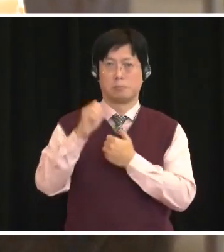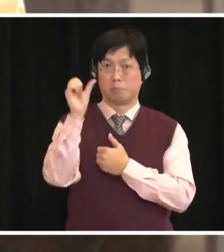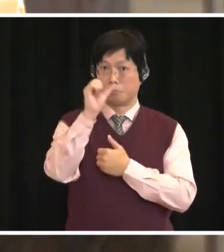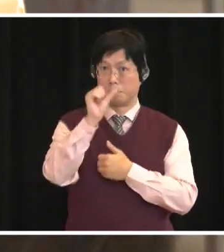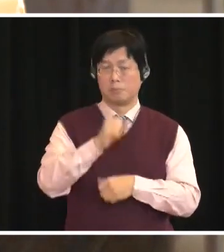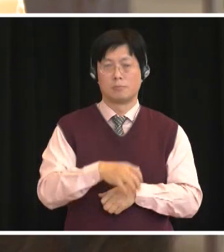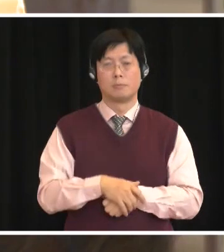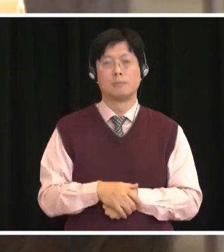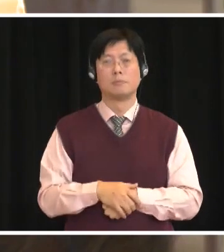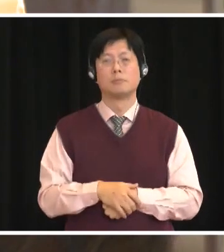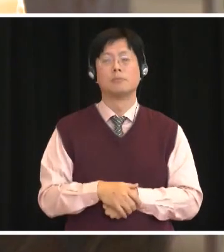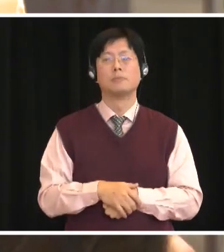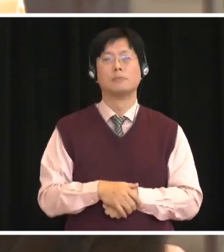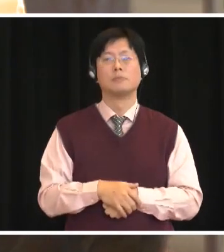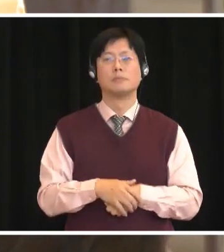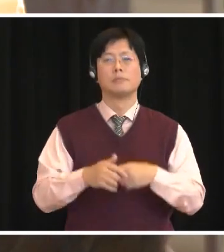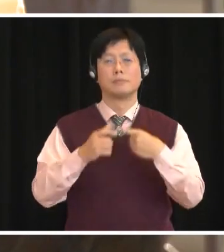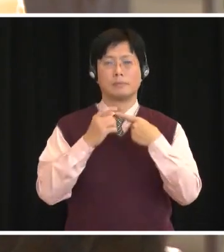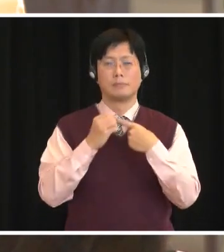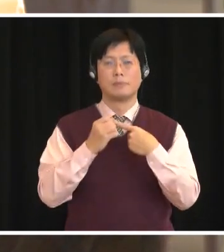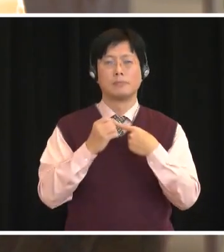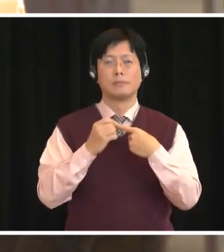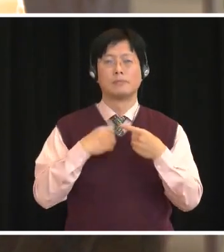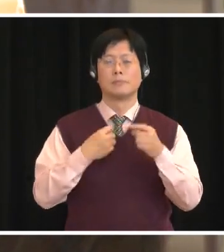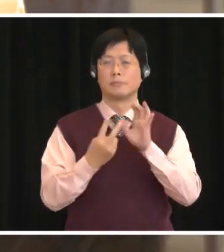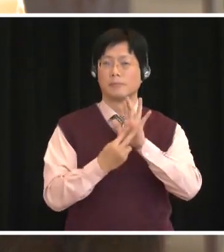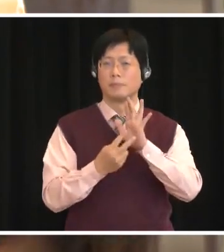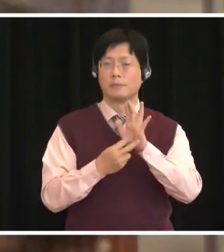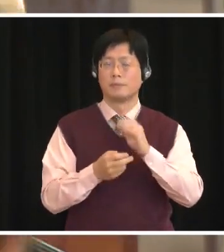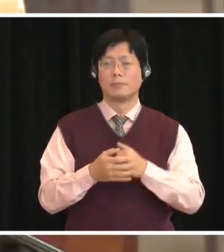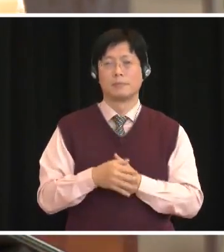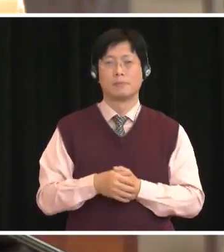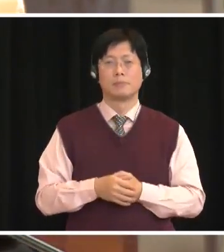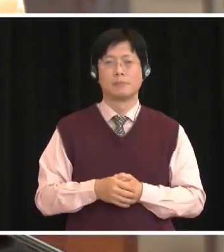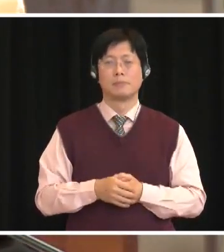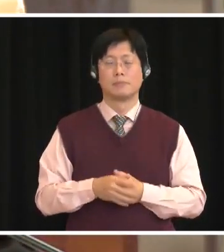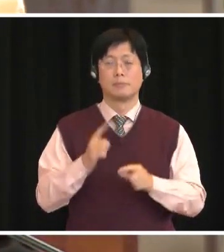have said. I have 5 points to make. First,